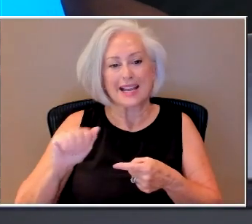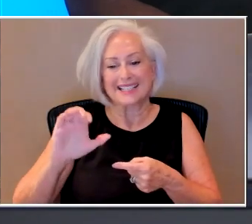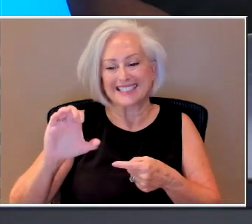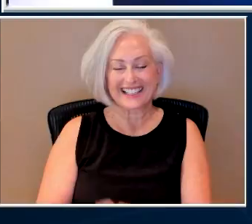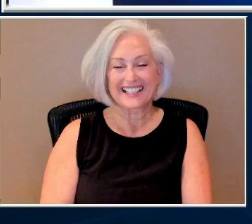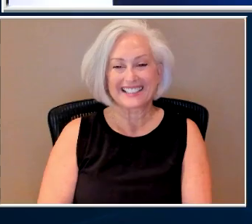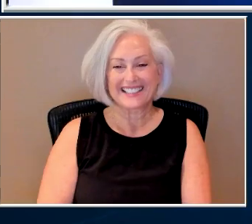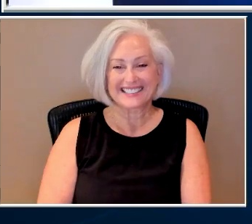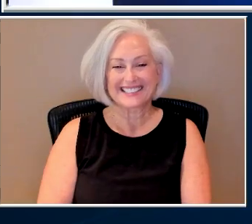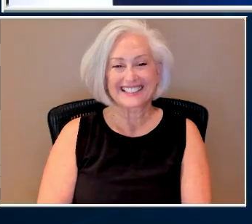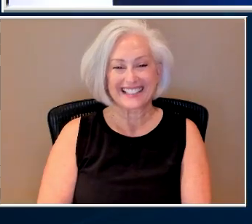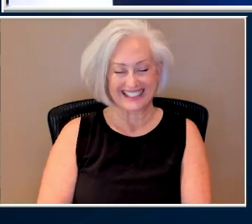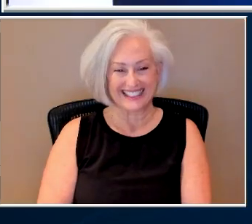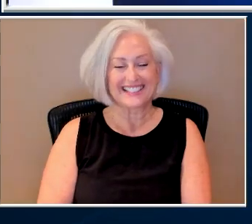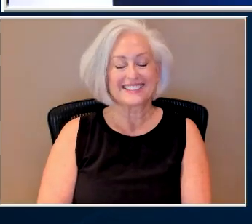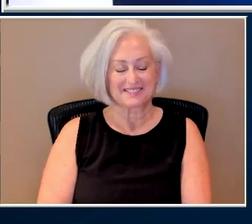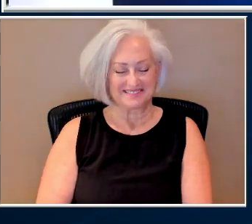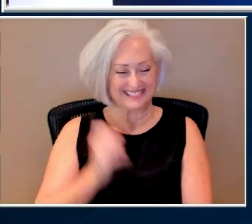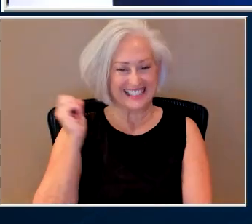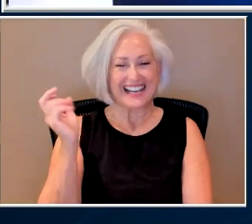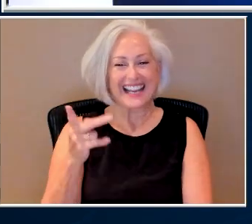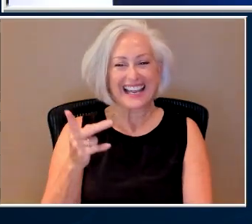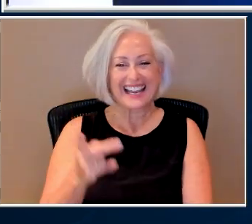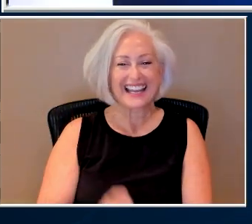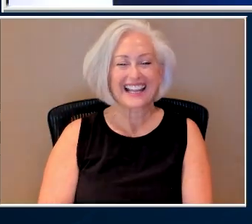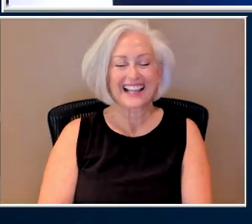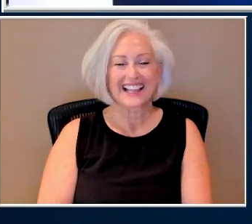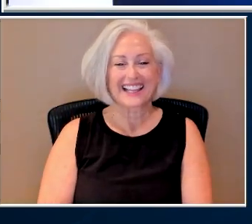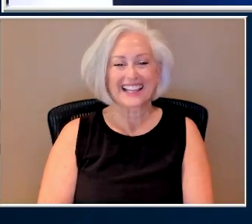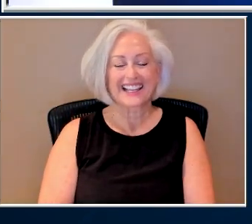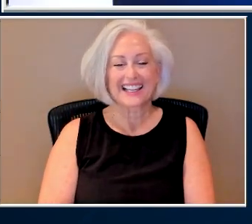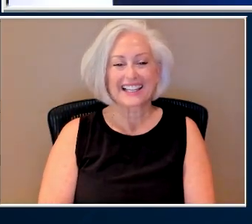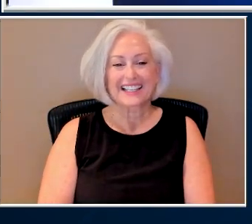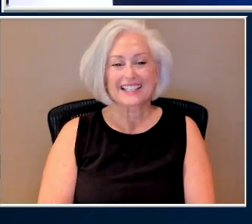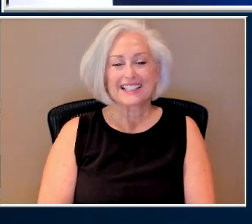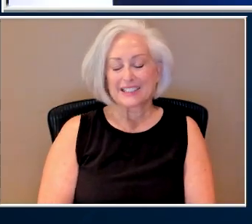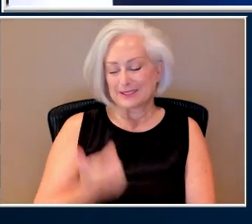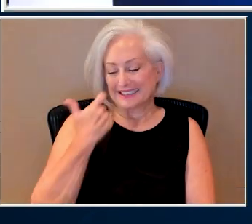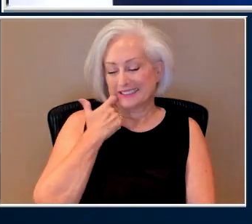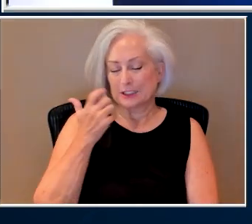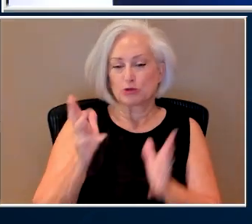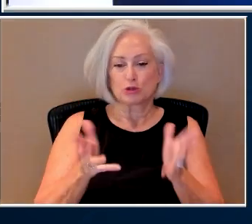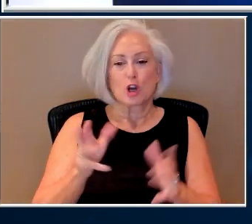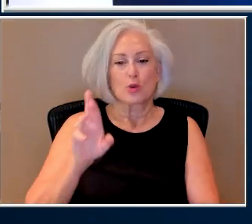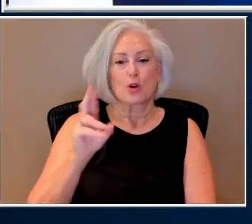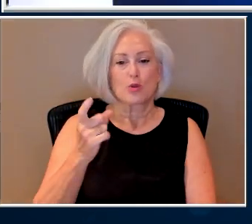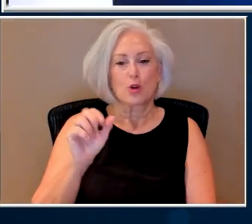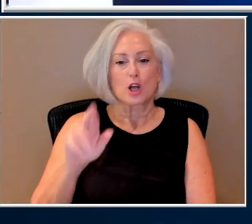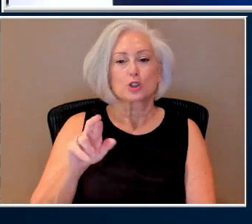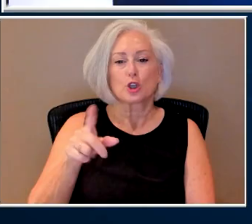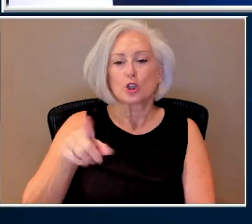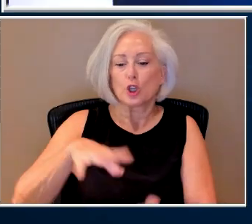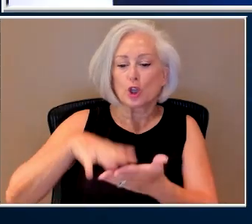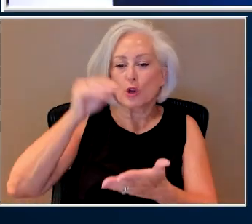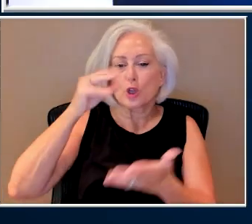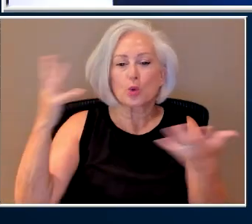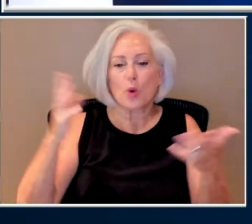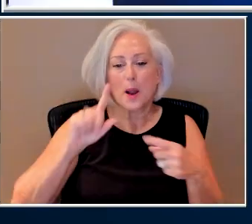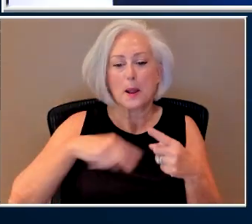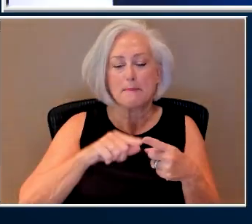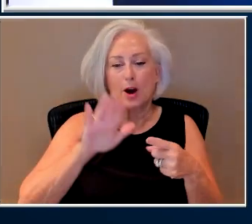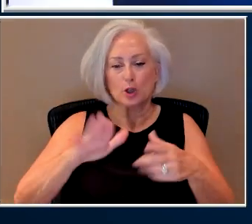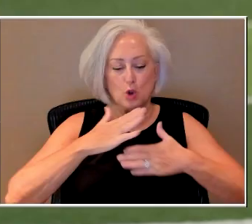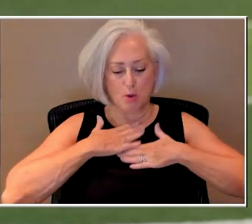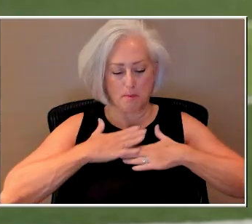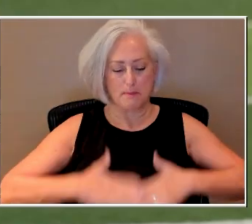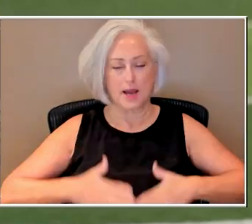say. Okay, just after we were just talking with Roger, what have you learned from your trainer about your own body and your limits?